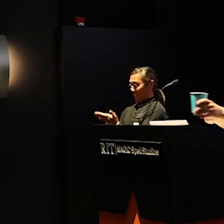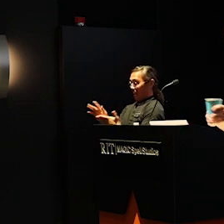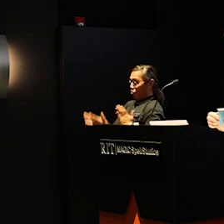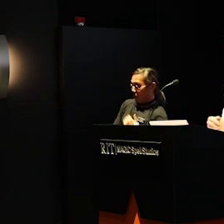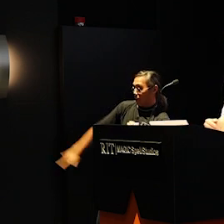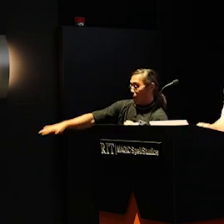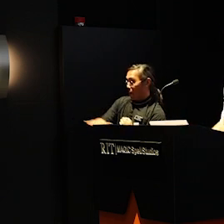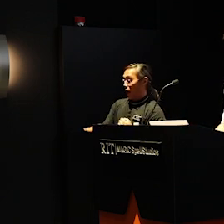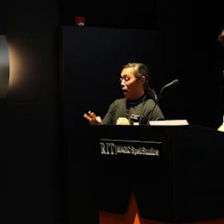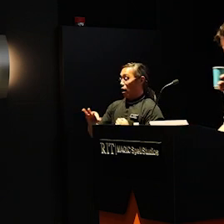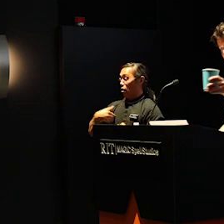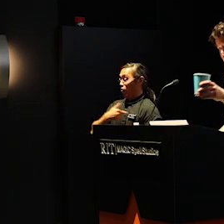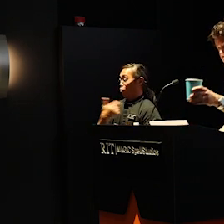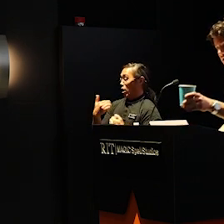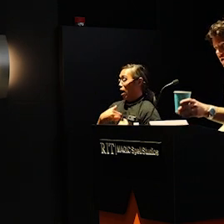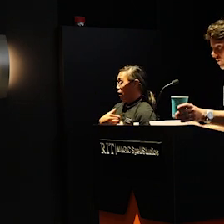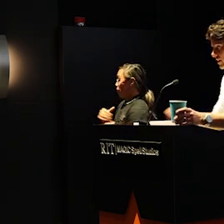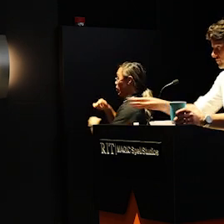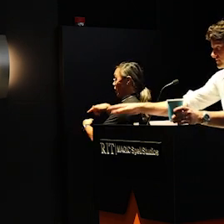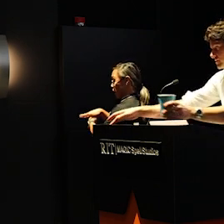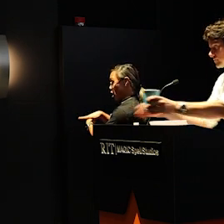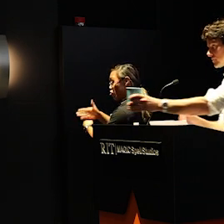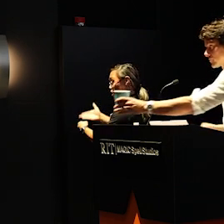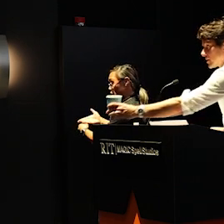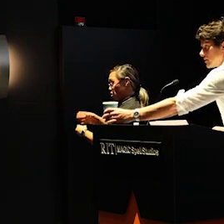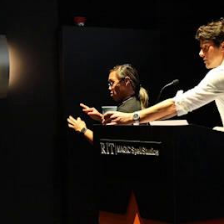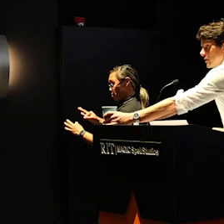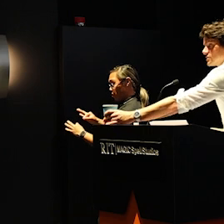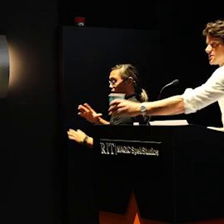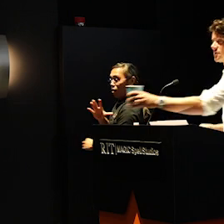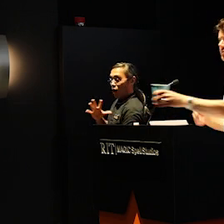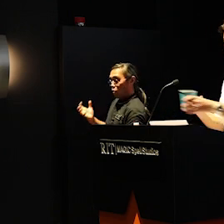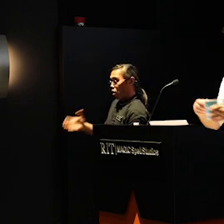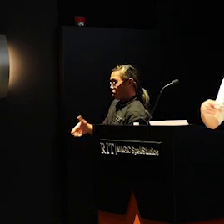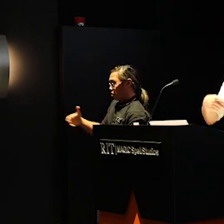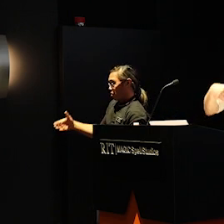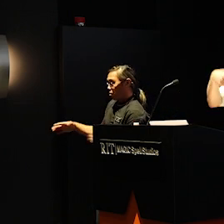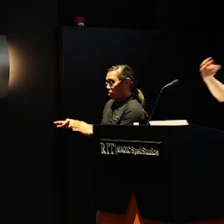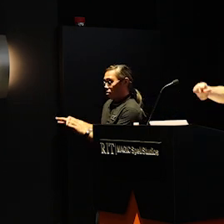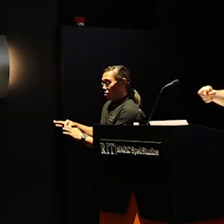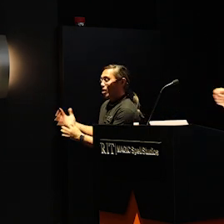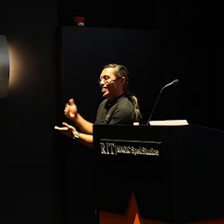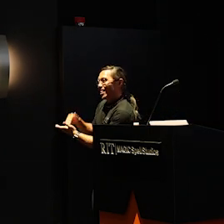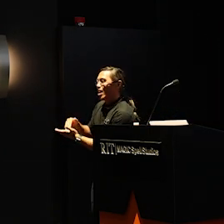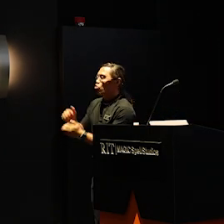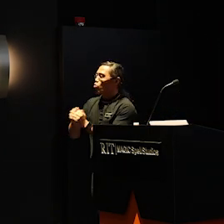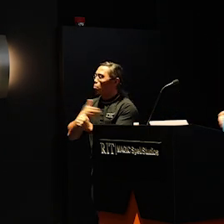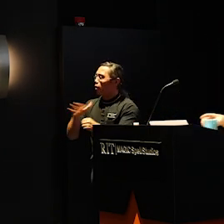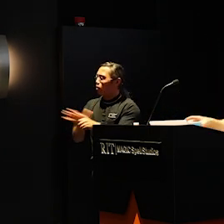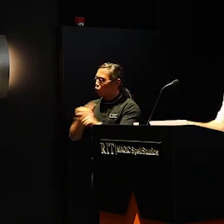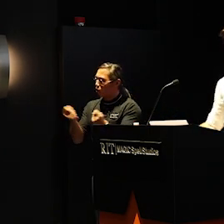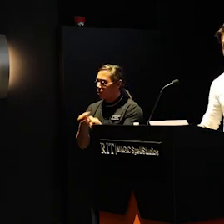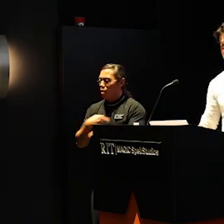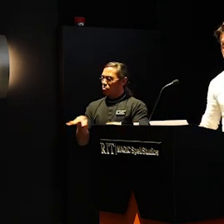It's very efficient when that gets set down. I say, oh, hey, please set that over there for me. Talk to the affirmative. I told them what I wanted them to do. Thought of